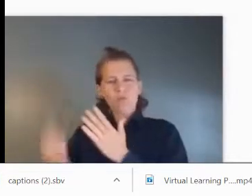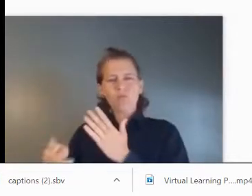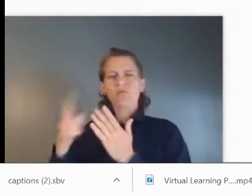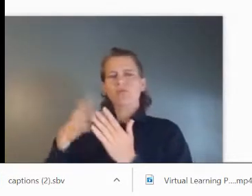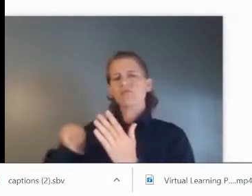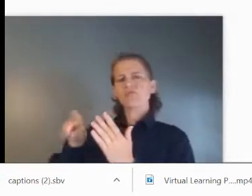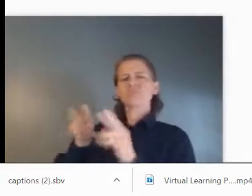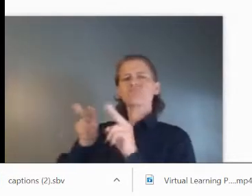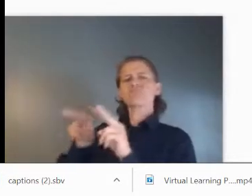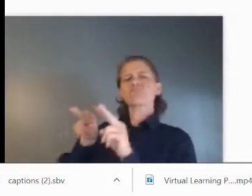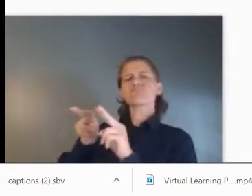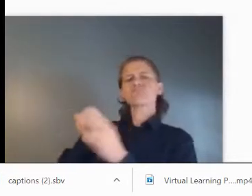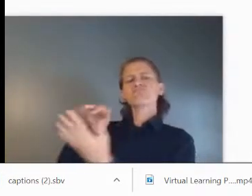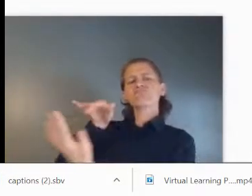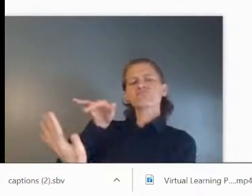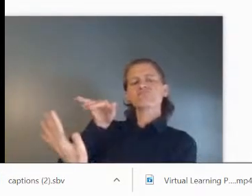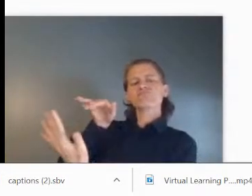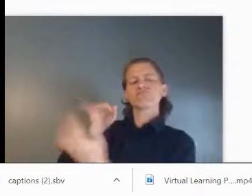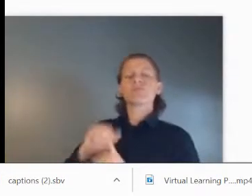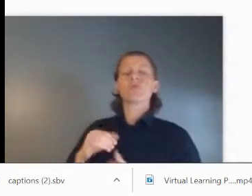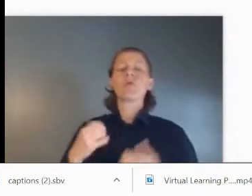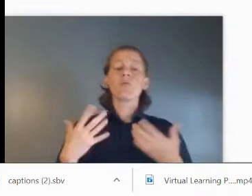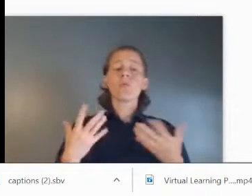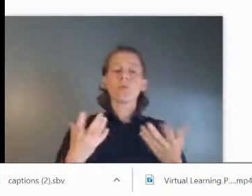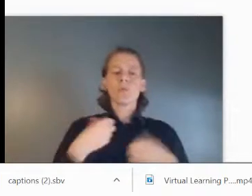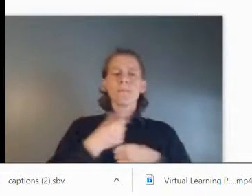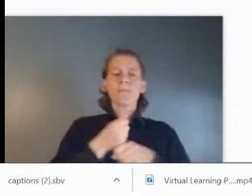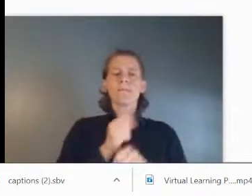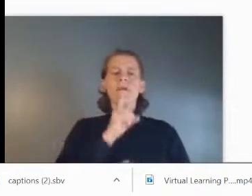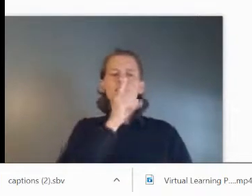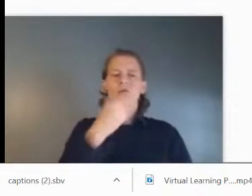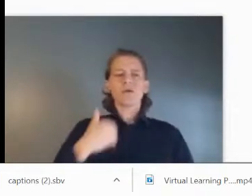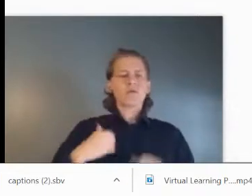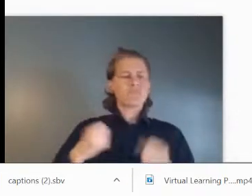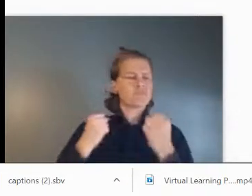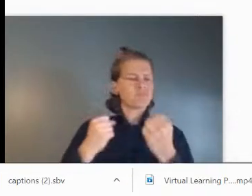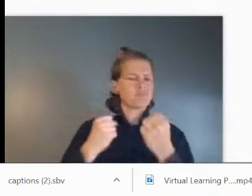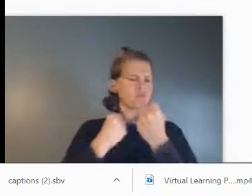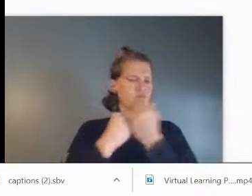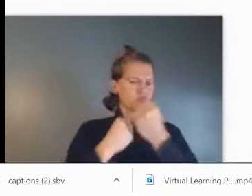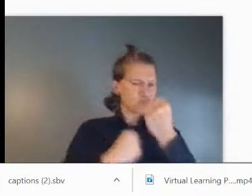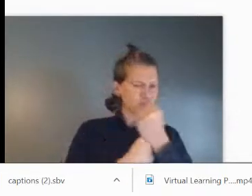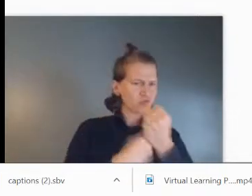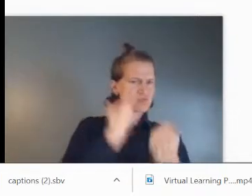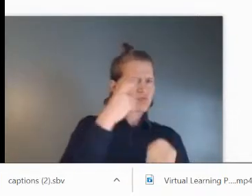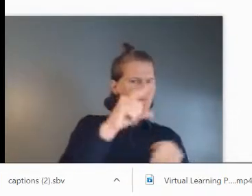We wanted to make sure that we provided structure for our students as well as flexibility.